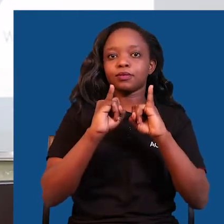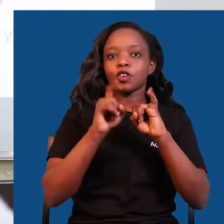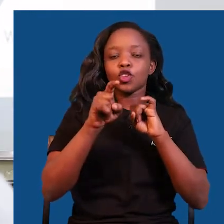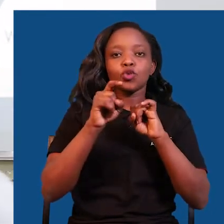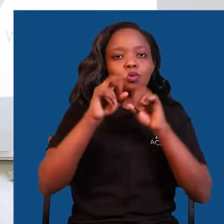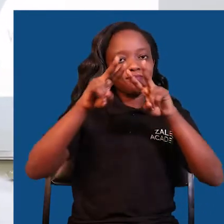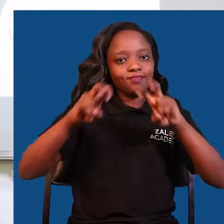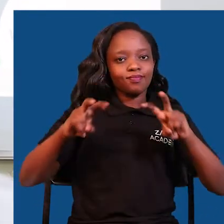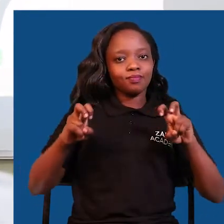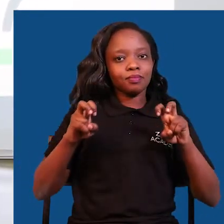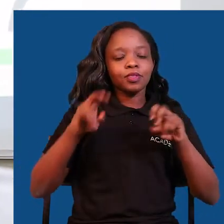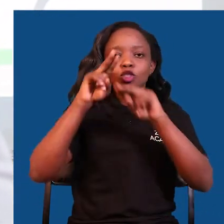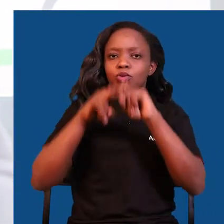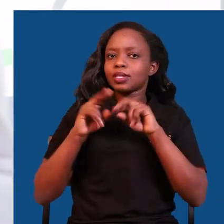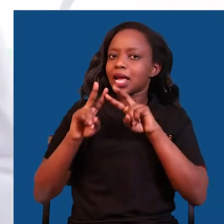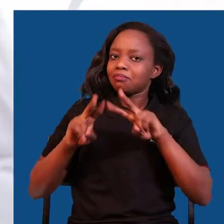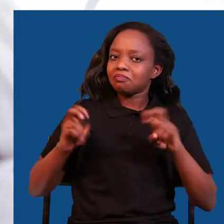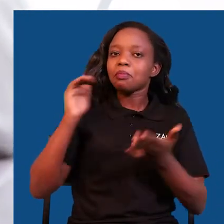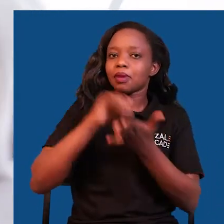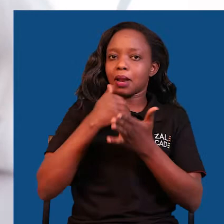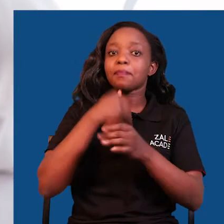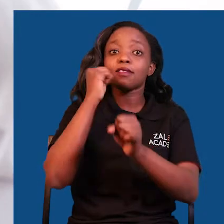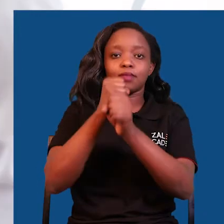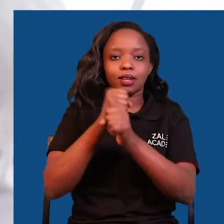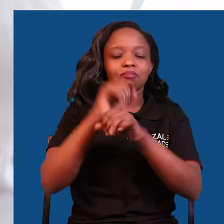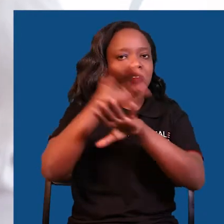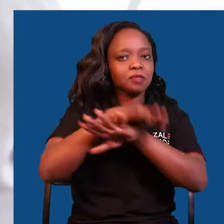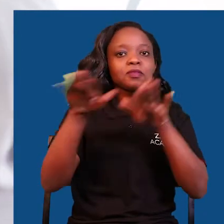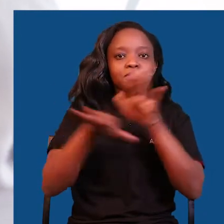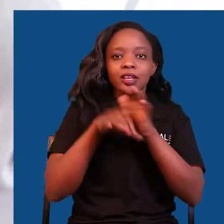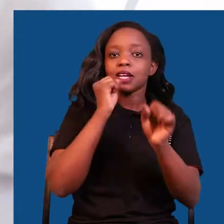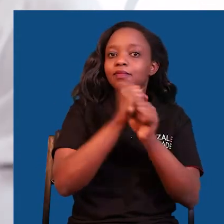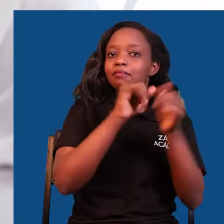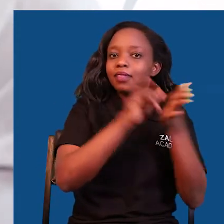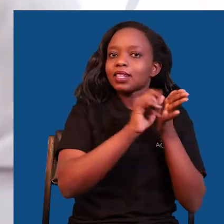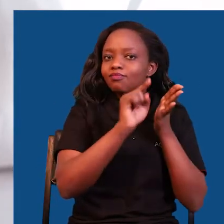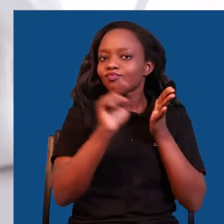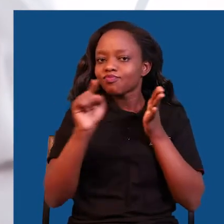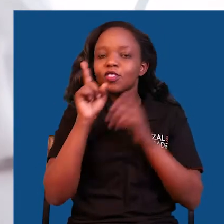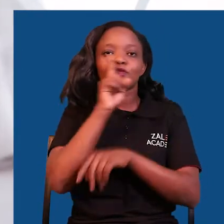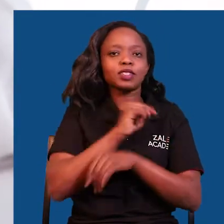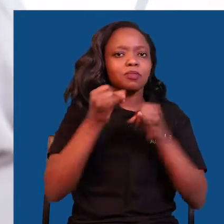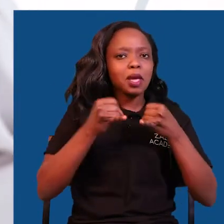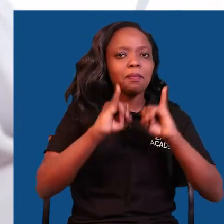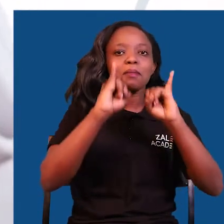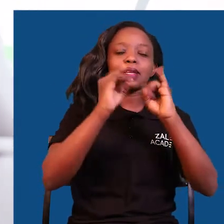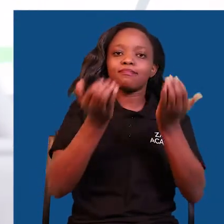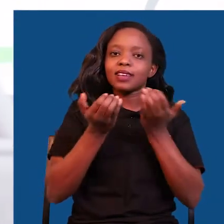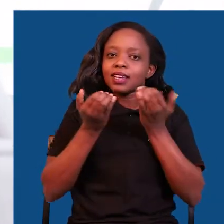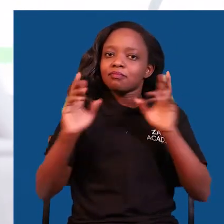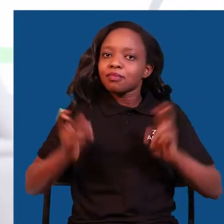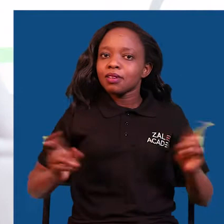implementation, you review. Now you sit back and check. I have done this, I have done this, I have done that, I have implemented this much of